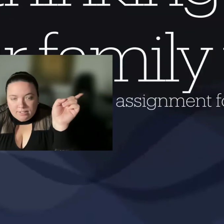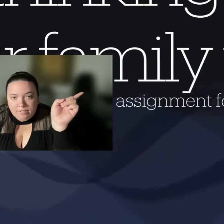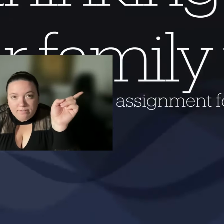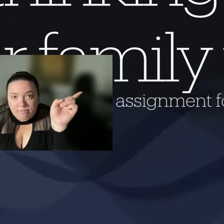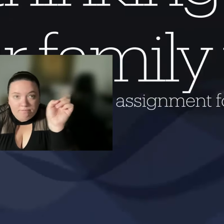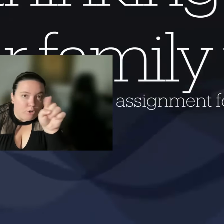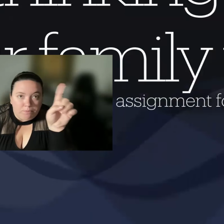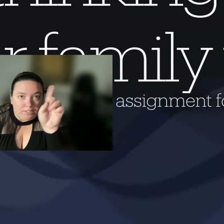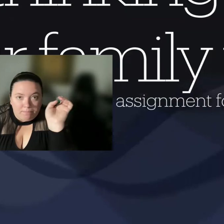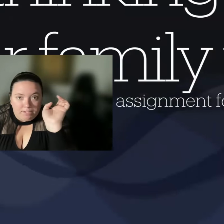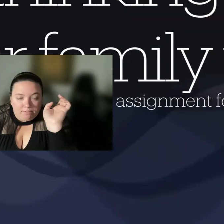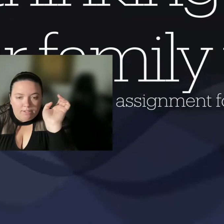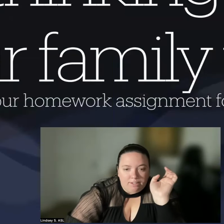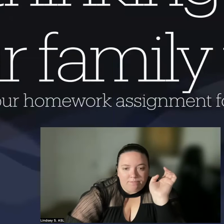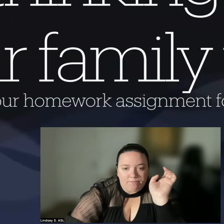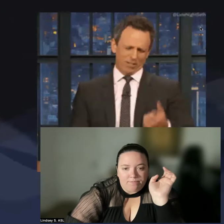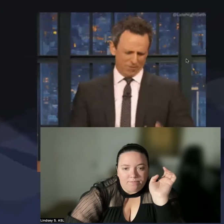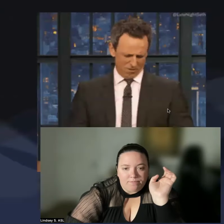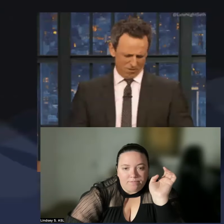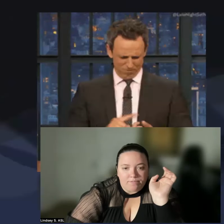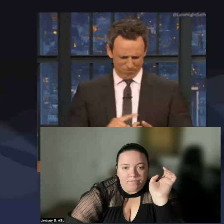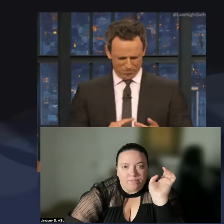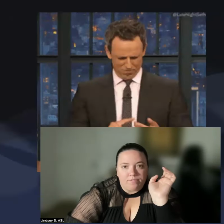This, your homework assignment, okay?